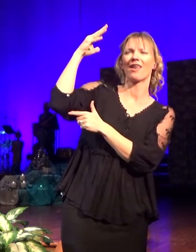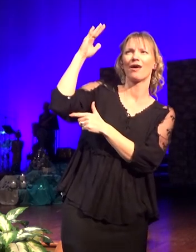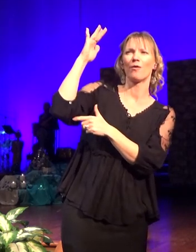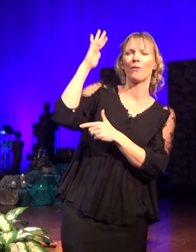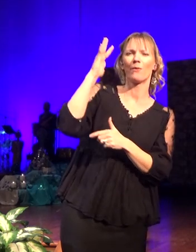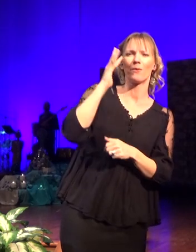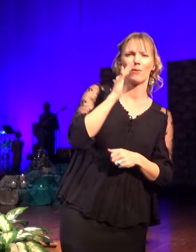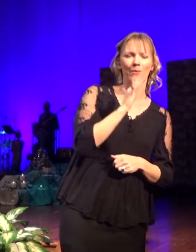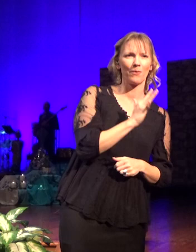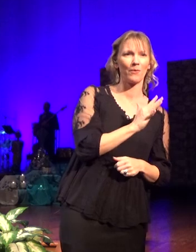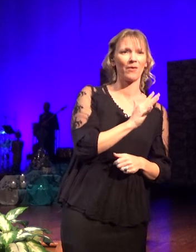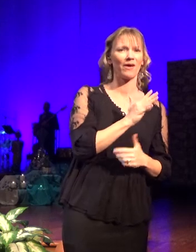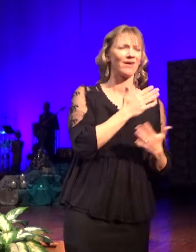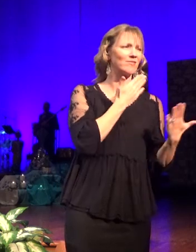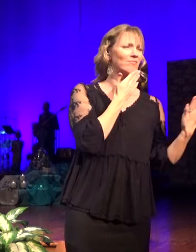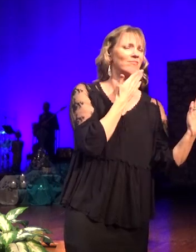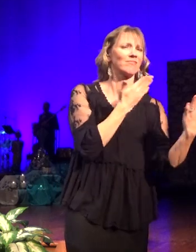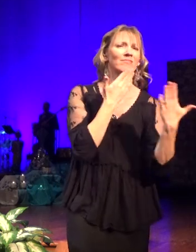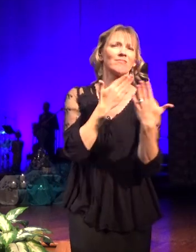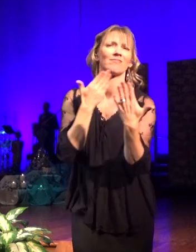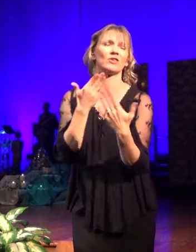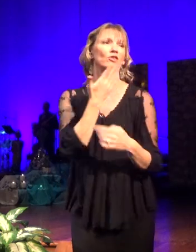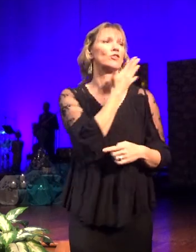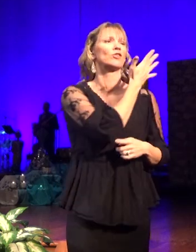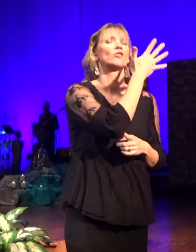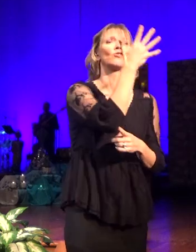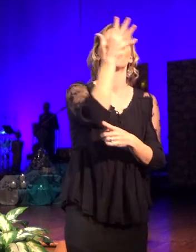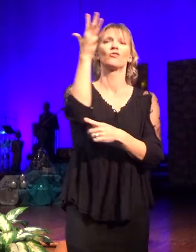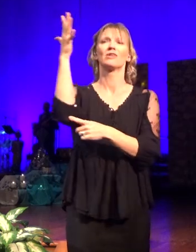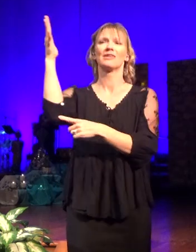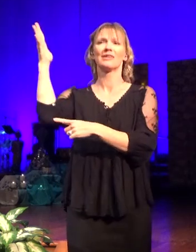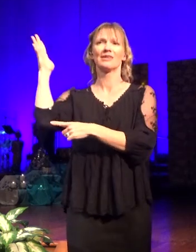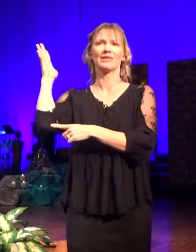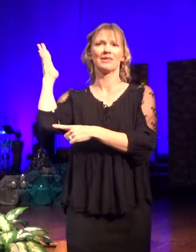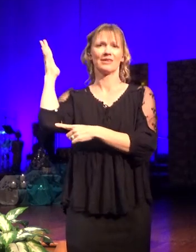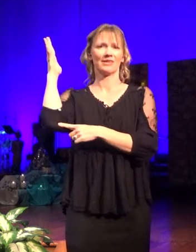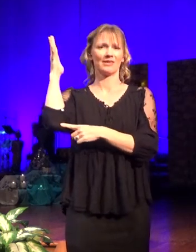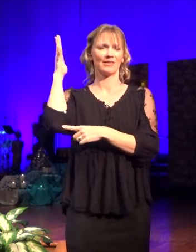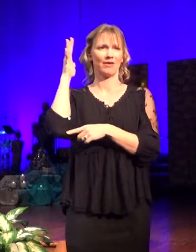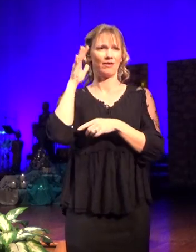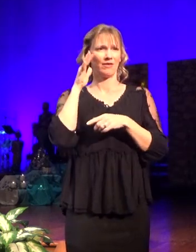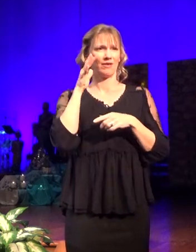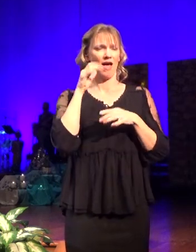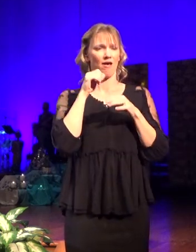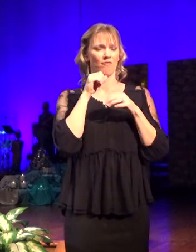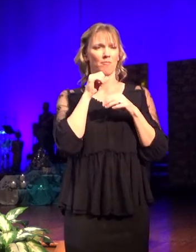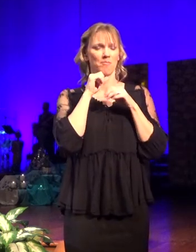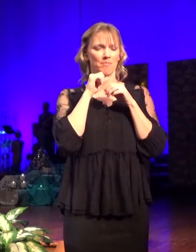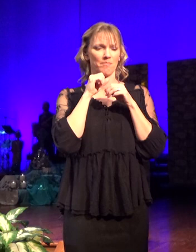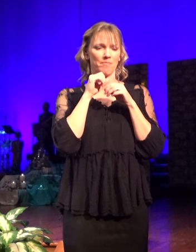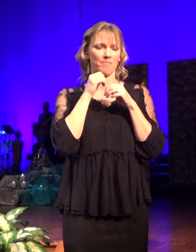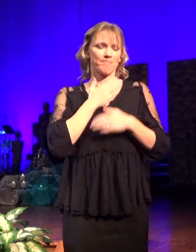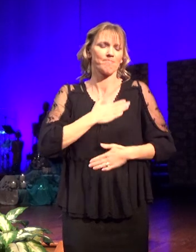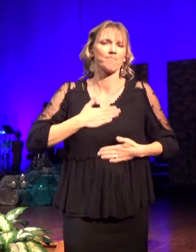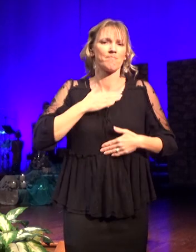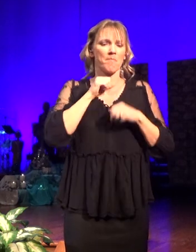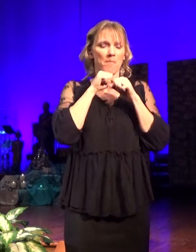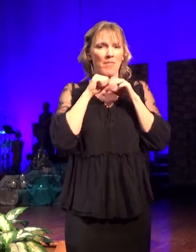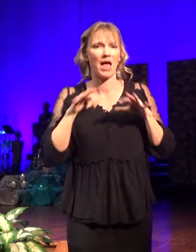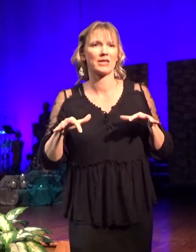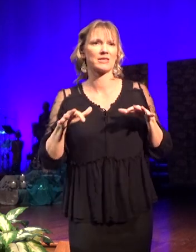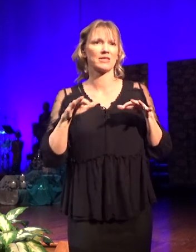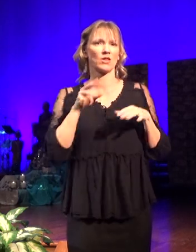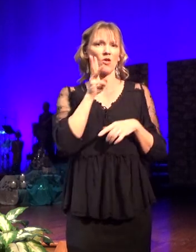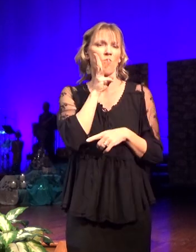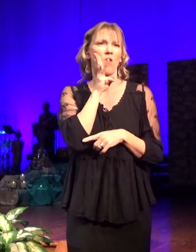that the trees have bowed in blessing of the water that has come to Colorado,